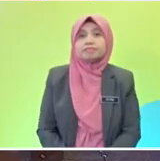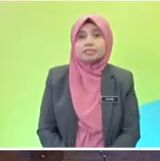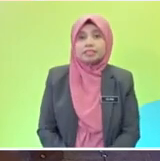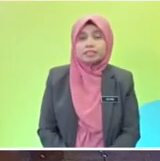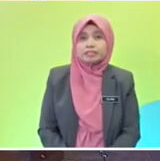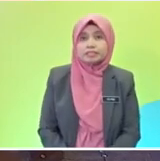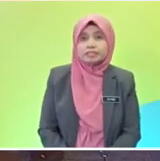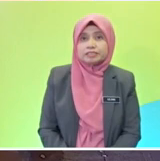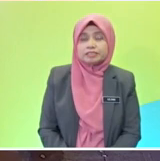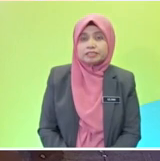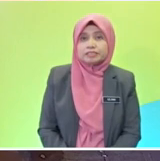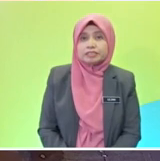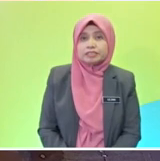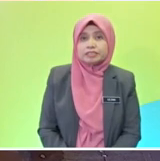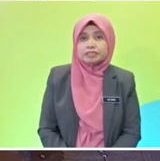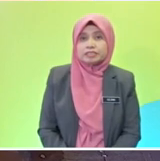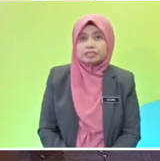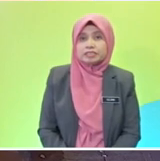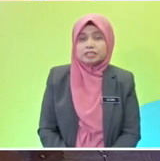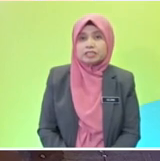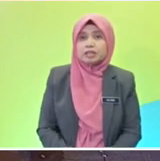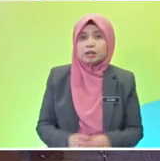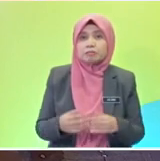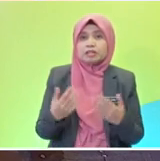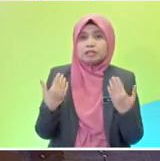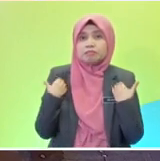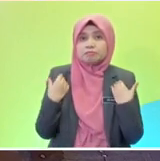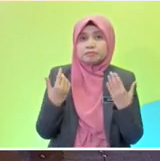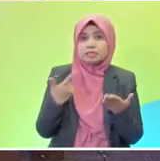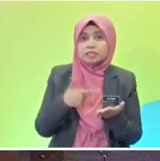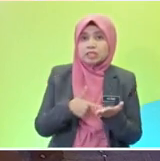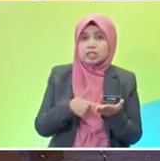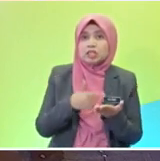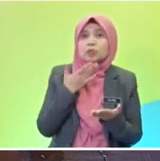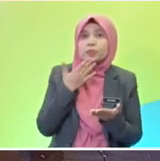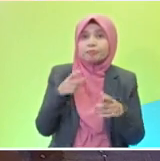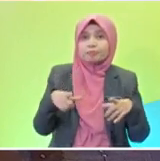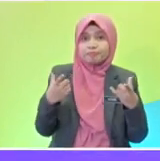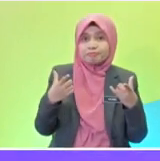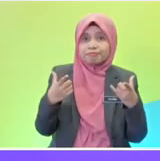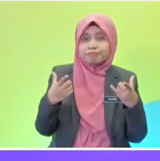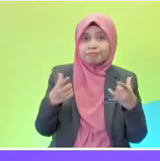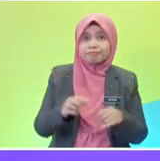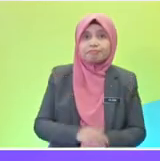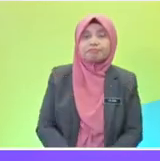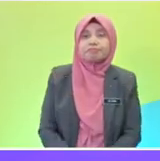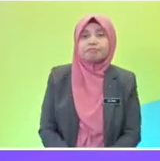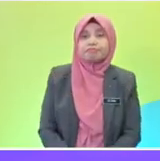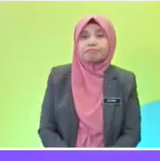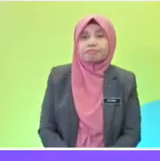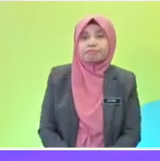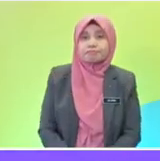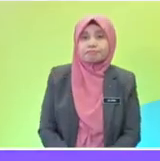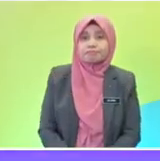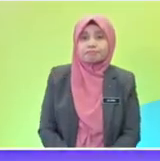same spot. Take another color paper. Okay. And we paste it